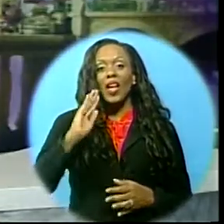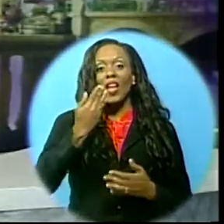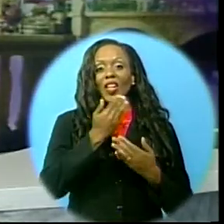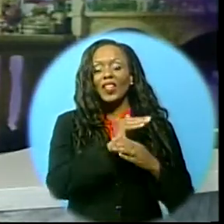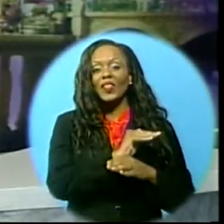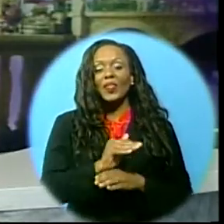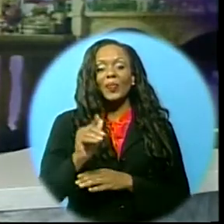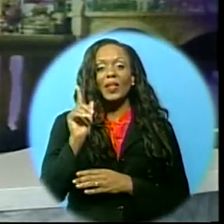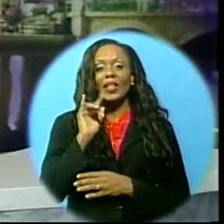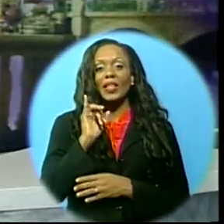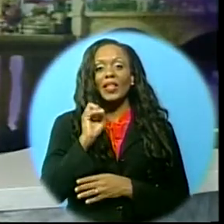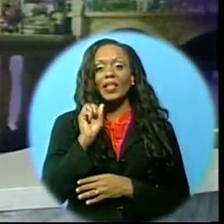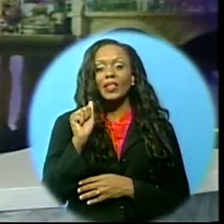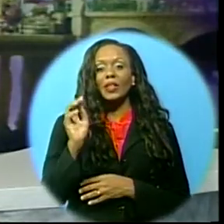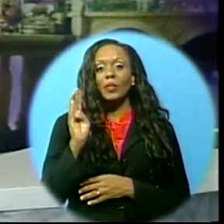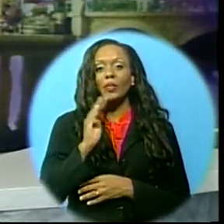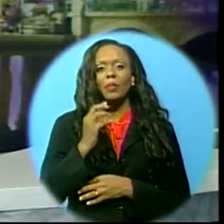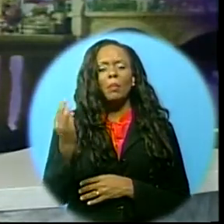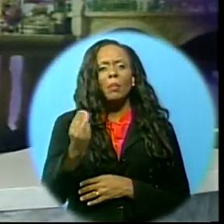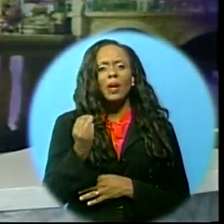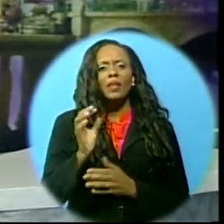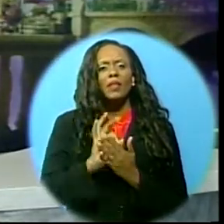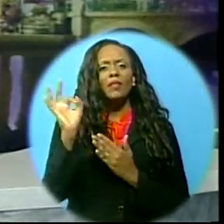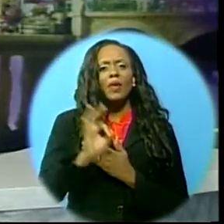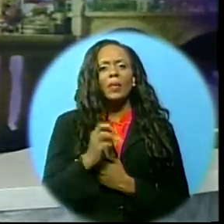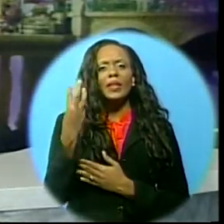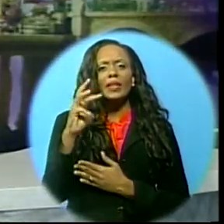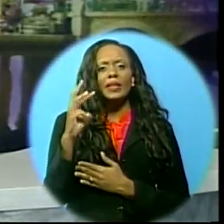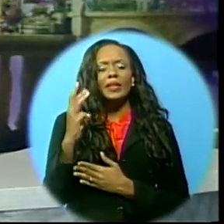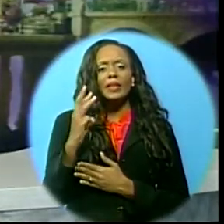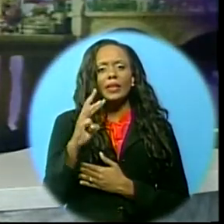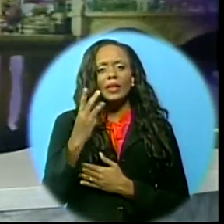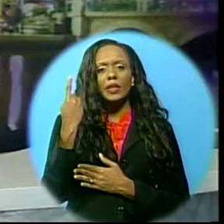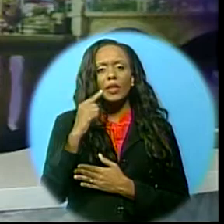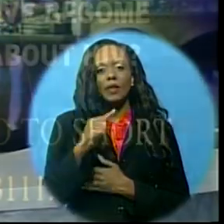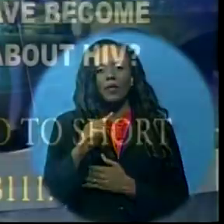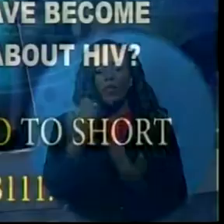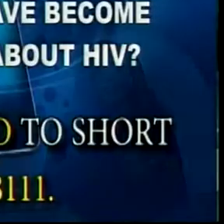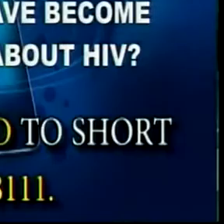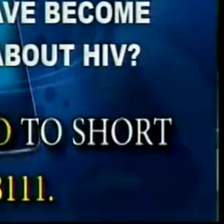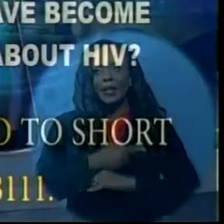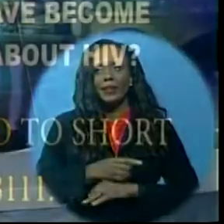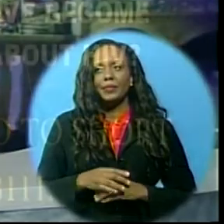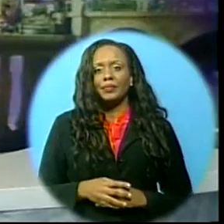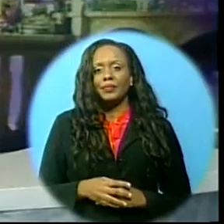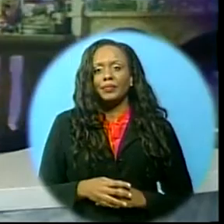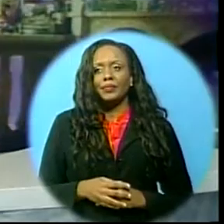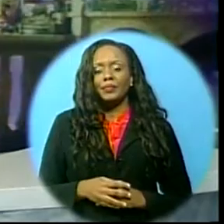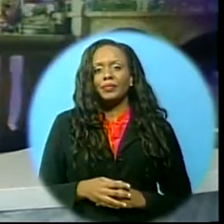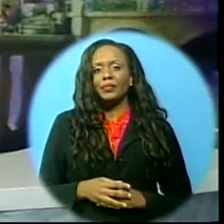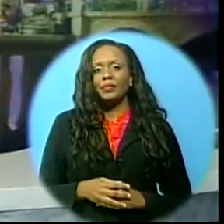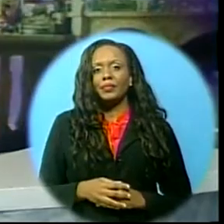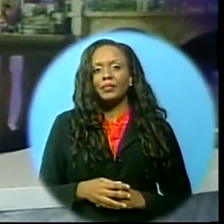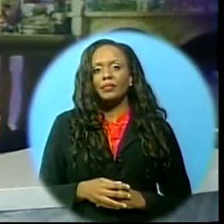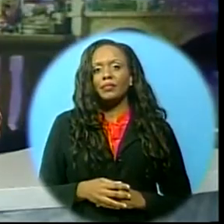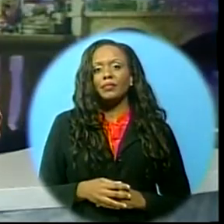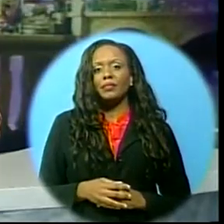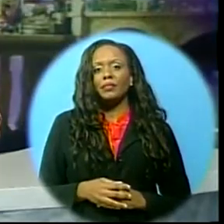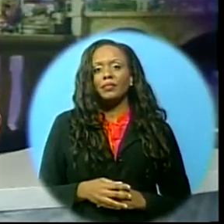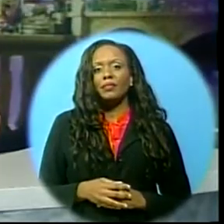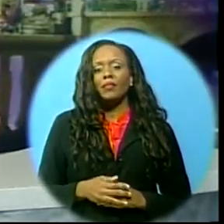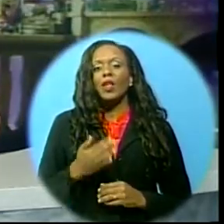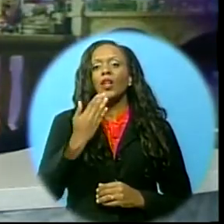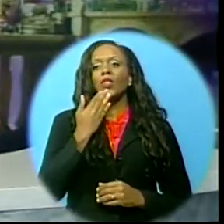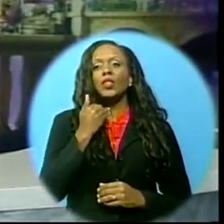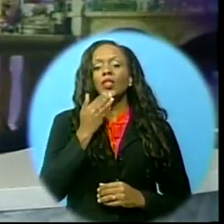Hello, good evening. I'm Lisa Broom with the Monday, February 16th edition of the CBC Evening News. In our top story tonight,